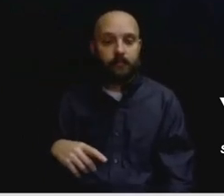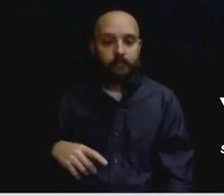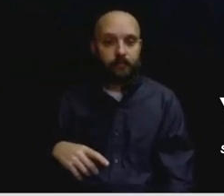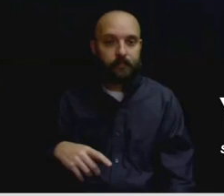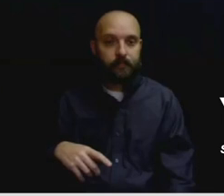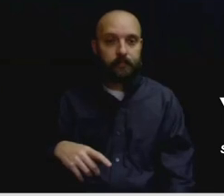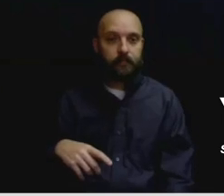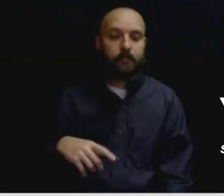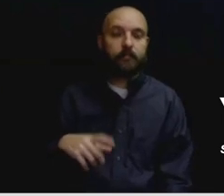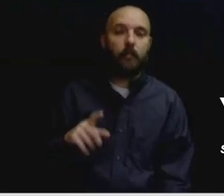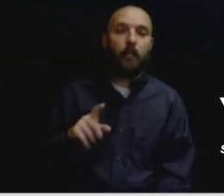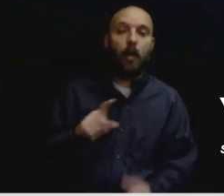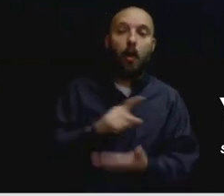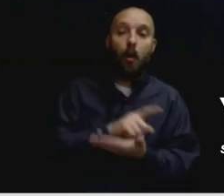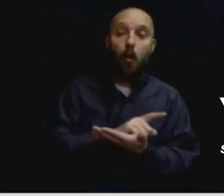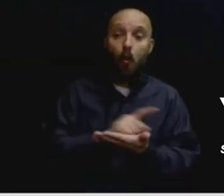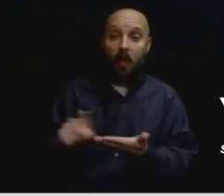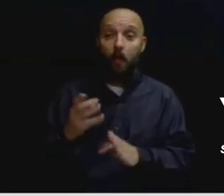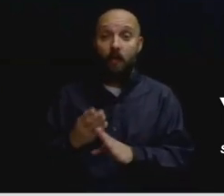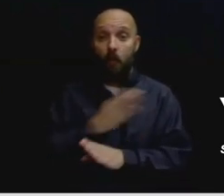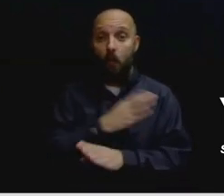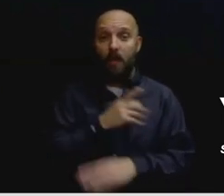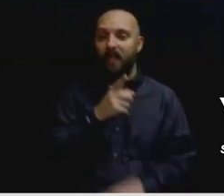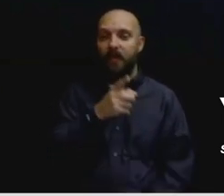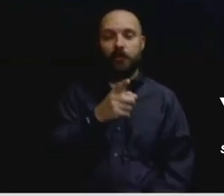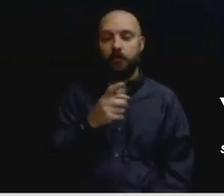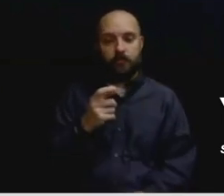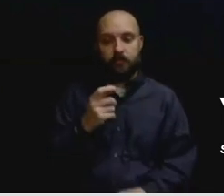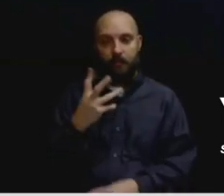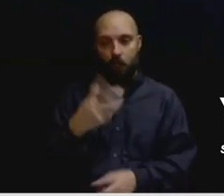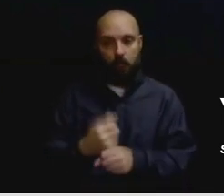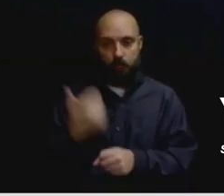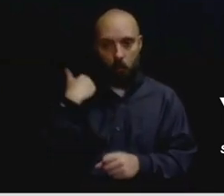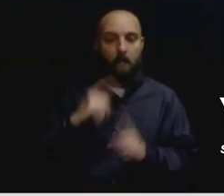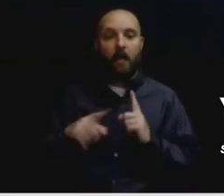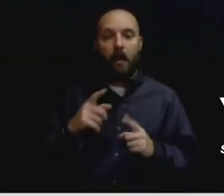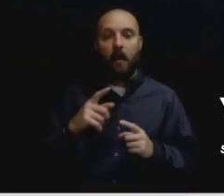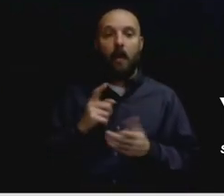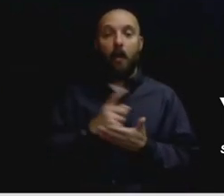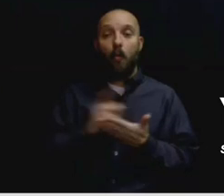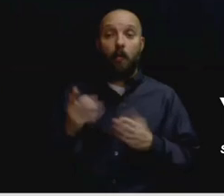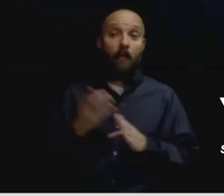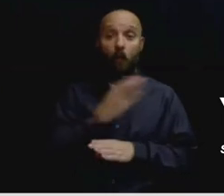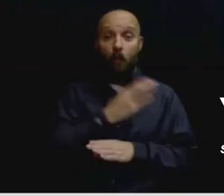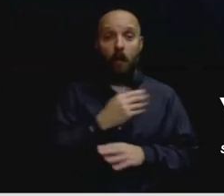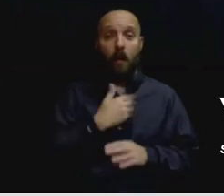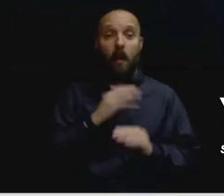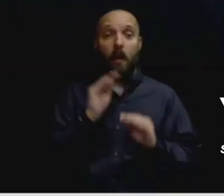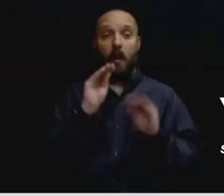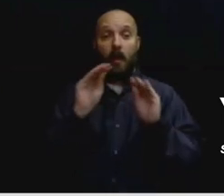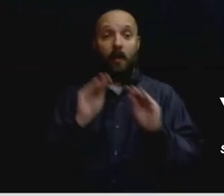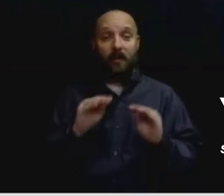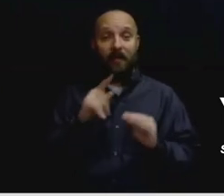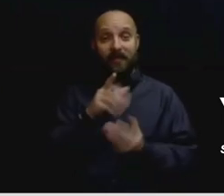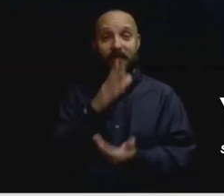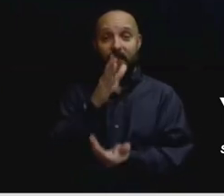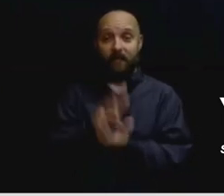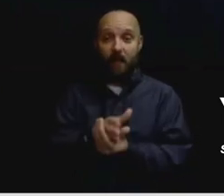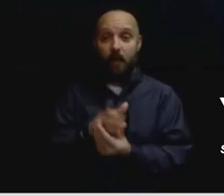a week before, this was many years ago, but a week before I added this file on my